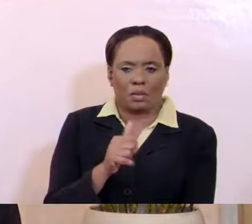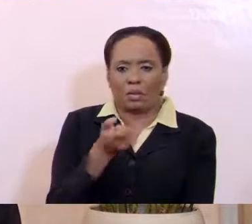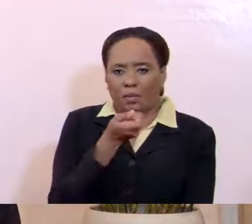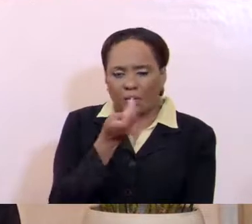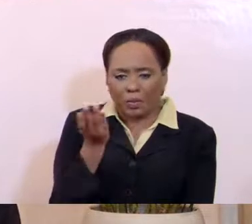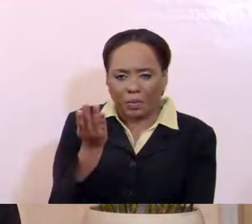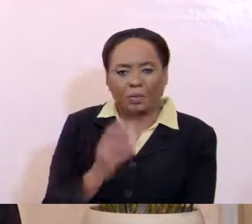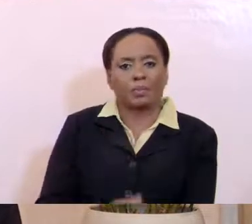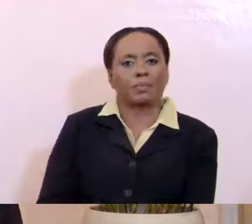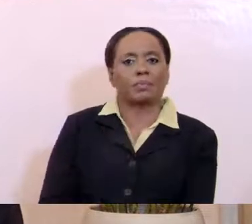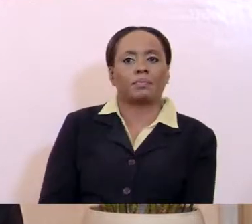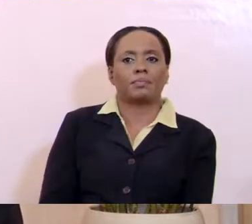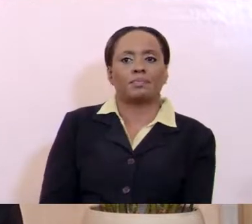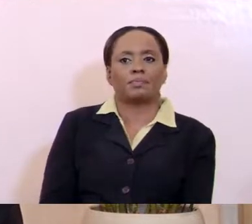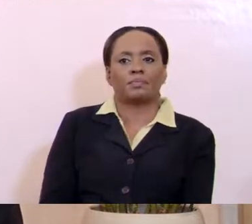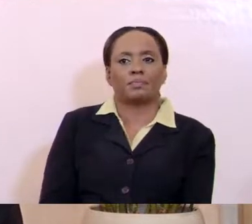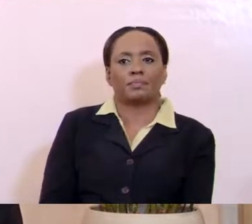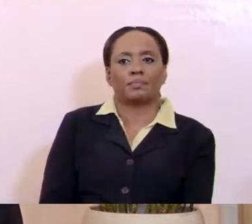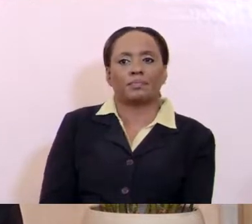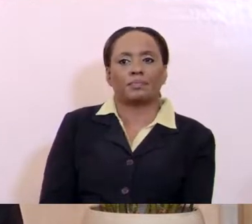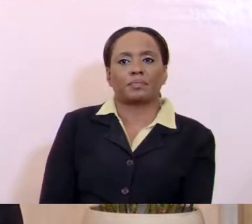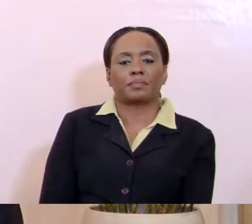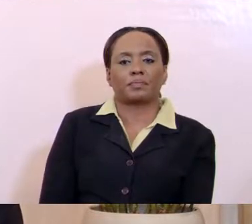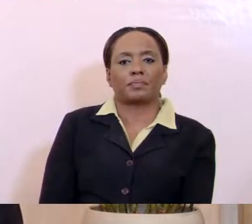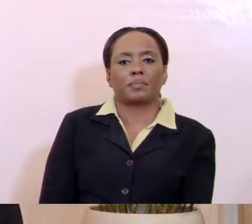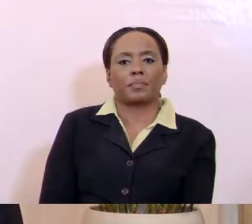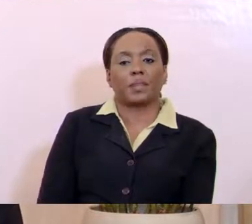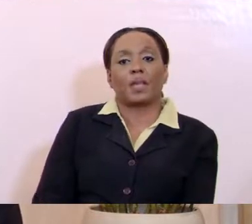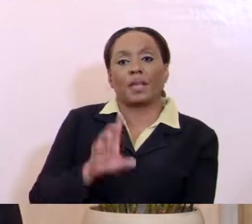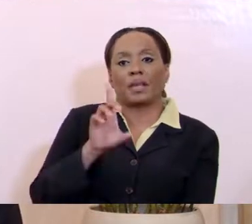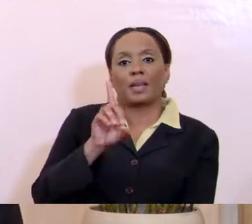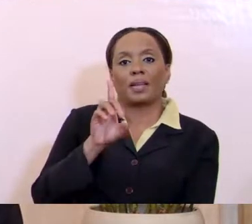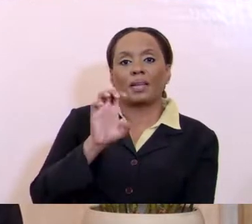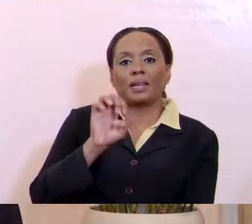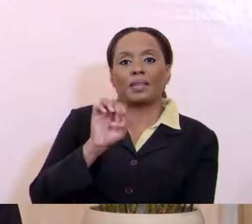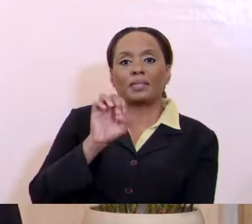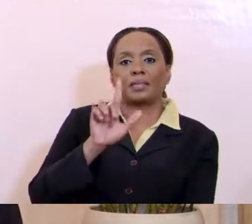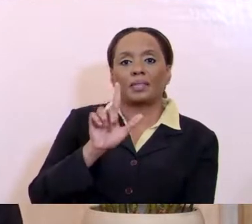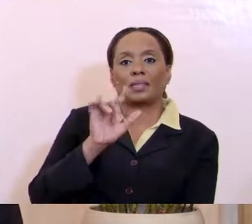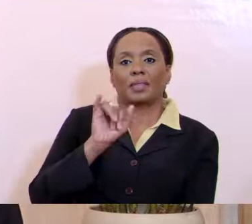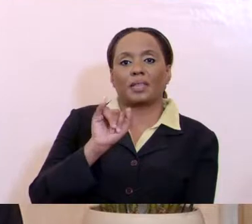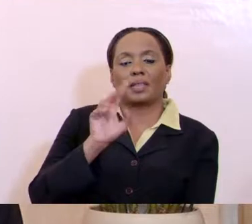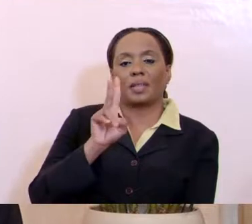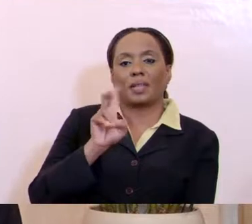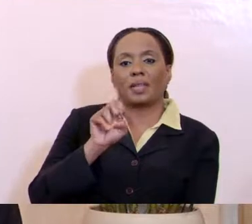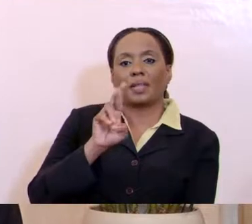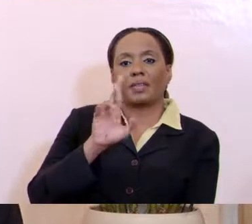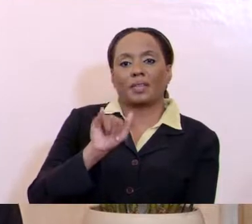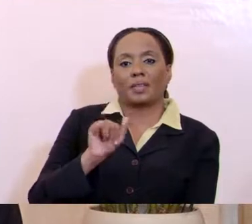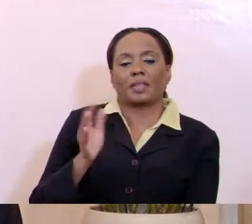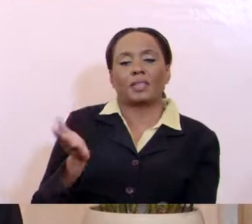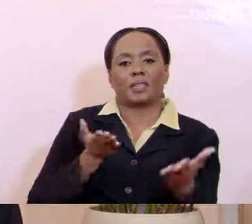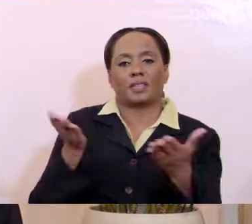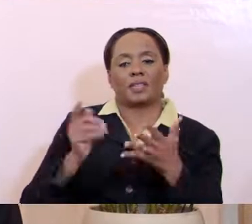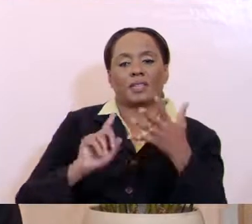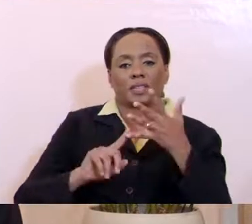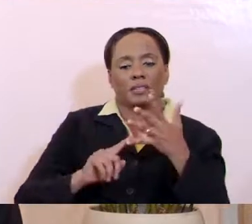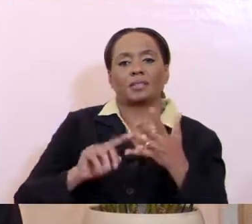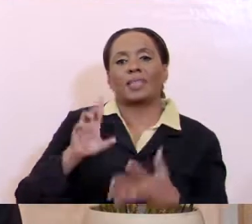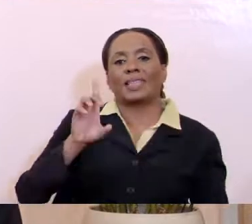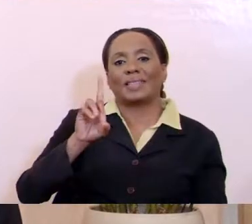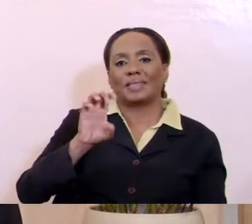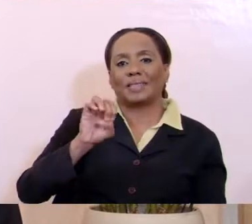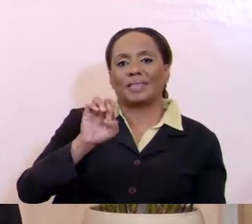fashion. Courier services will be able to resume fully from Monday,